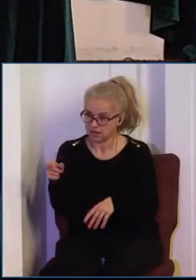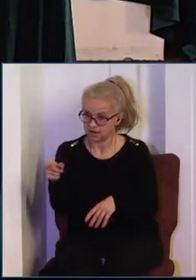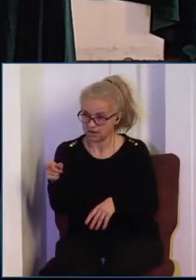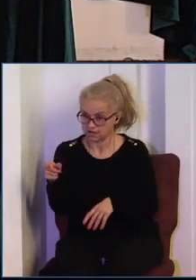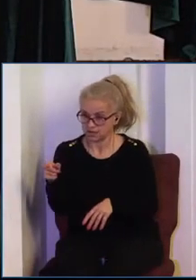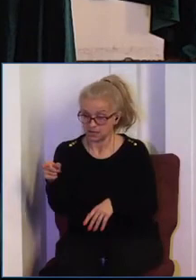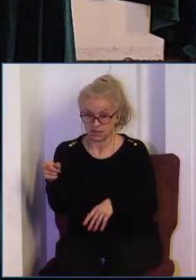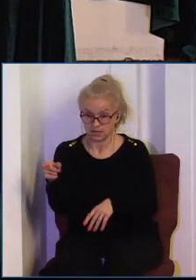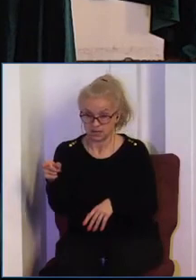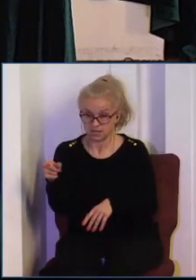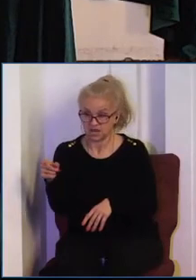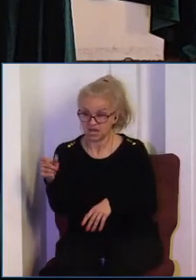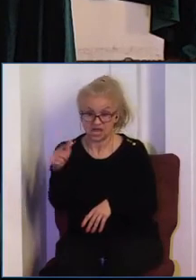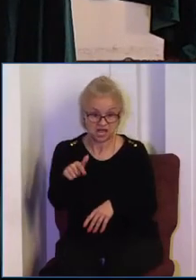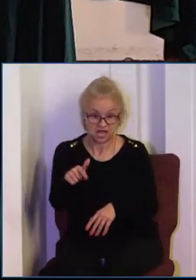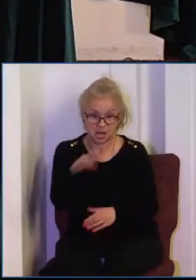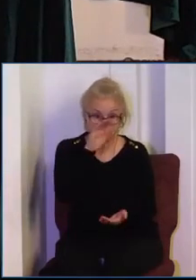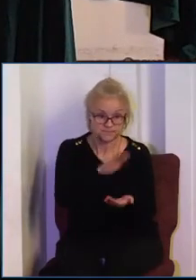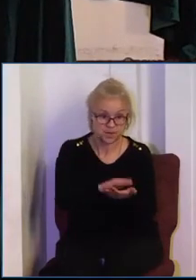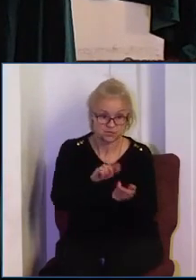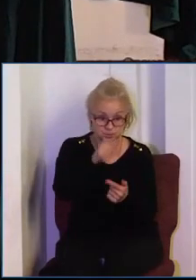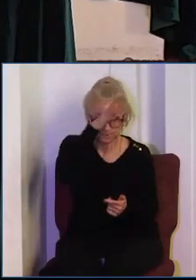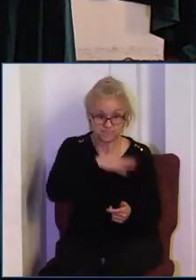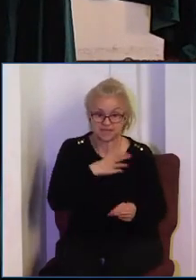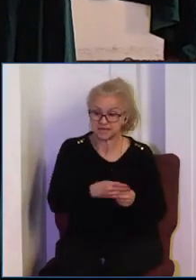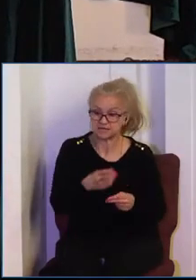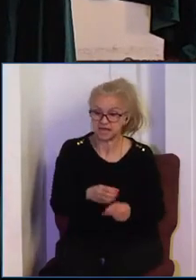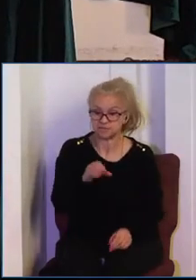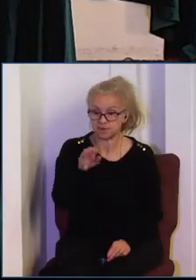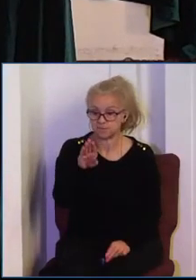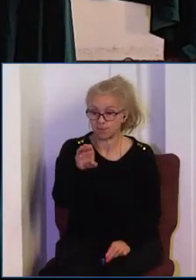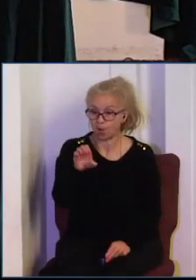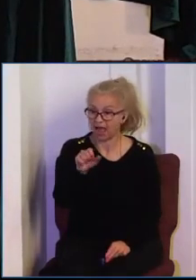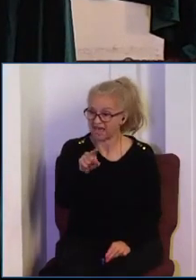Ruth ends up married to a man named Boaz.